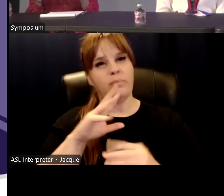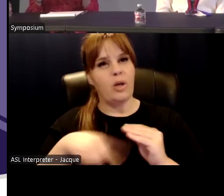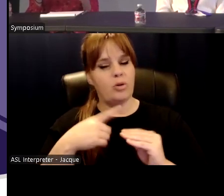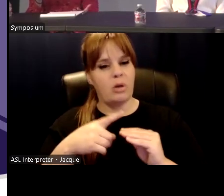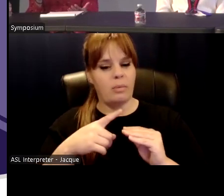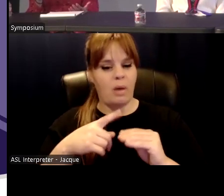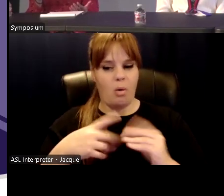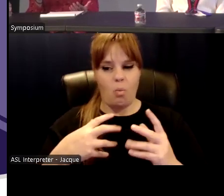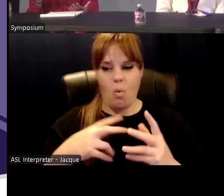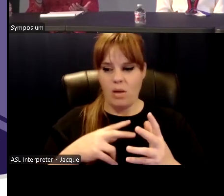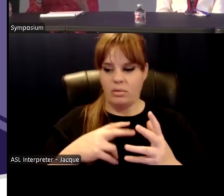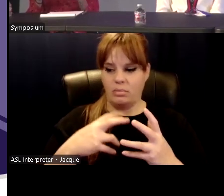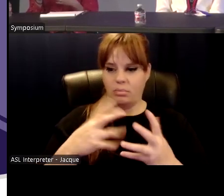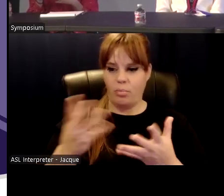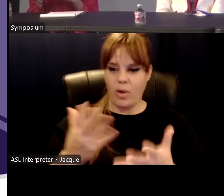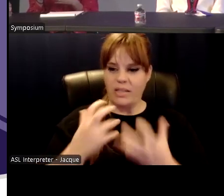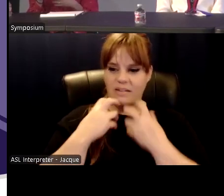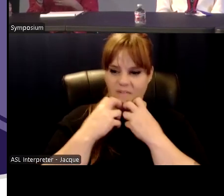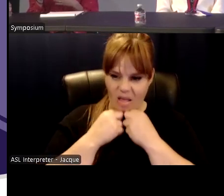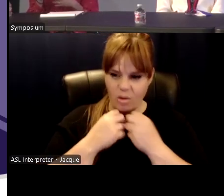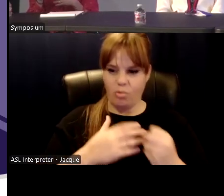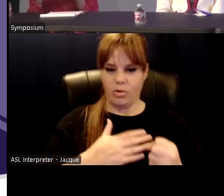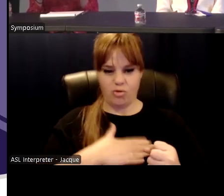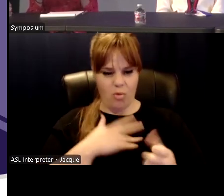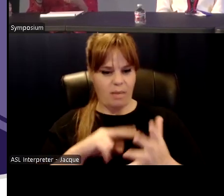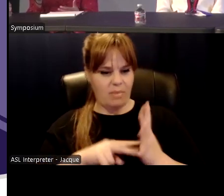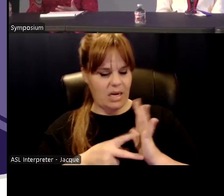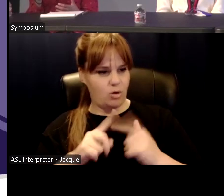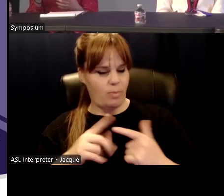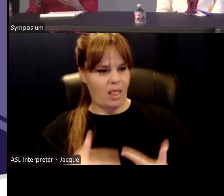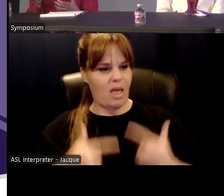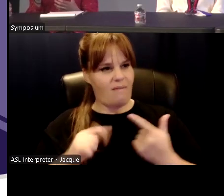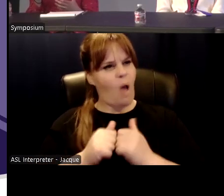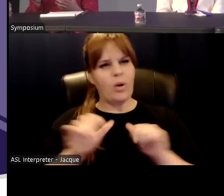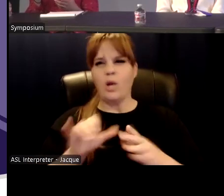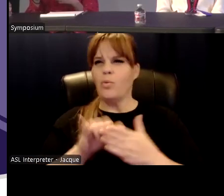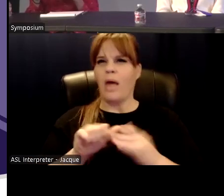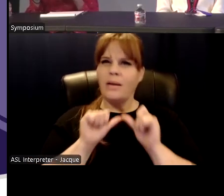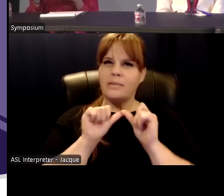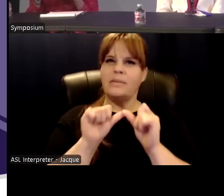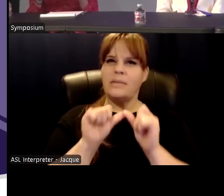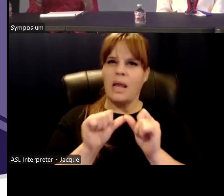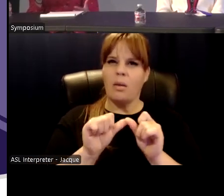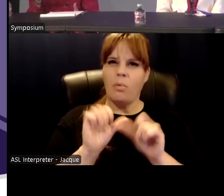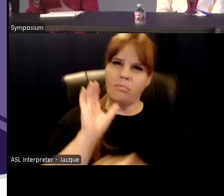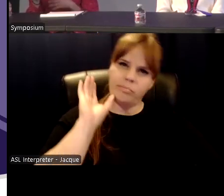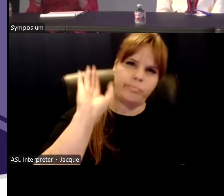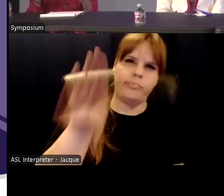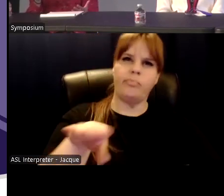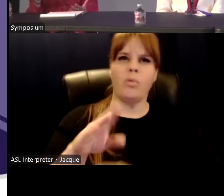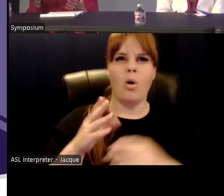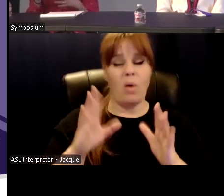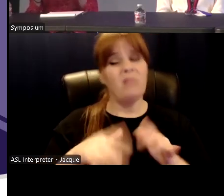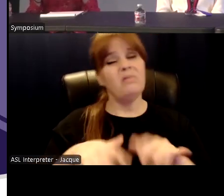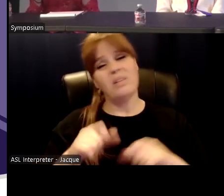joy and meaning to my life, and how can I do those things in a sustainable way? And it takes time and trial